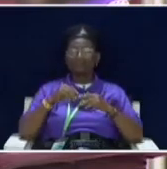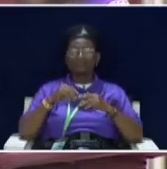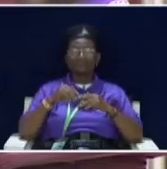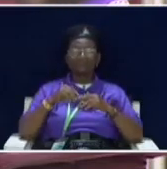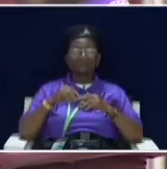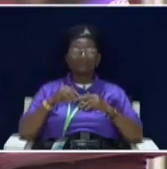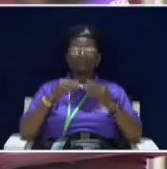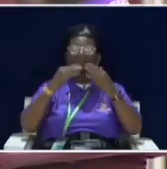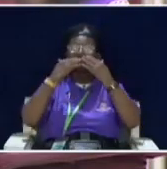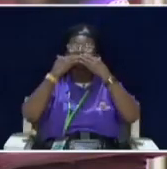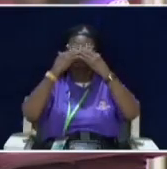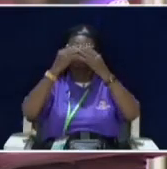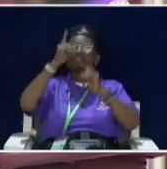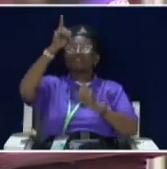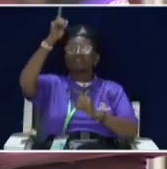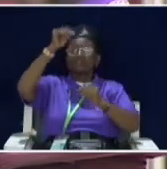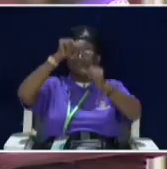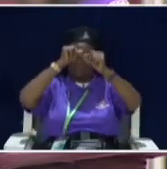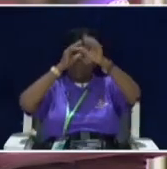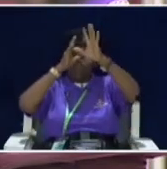Thank you, Father. Amen.